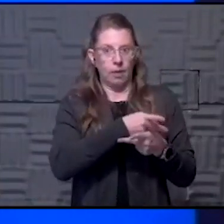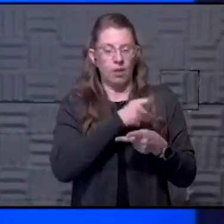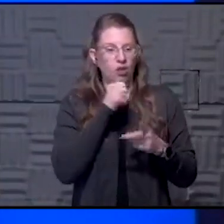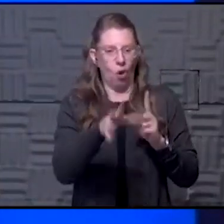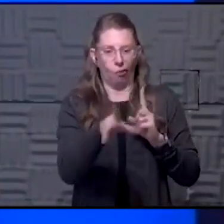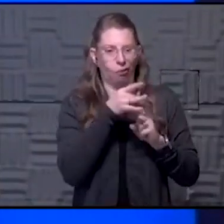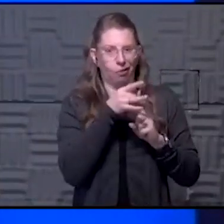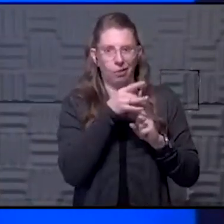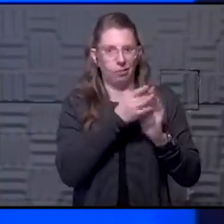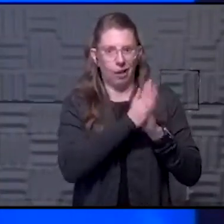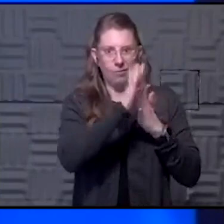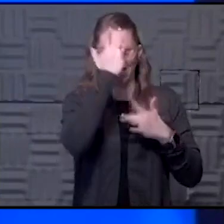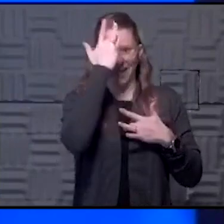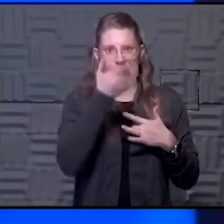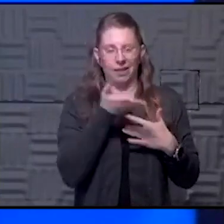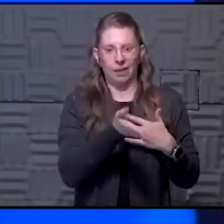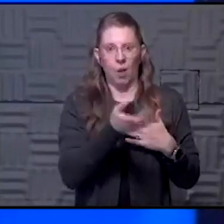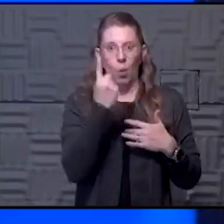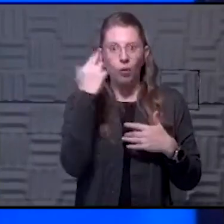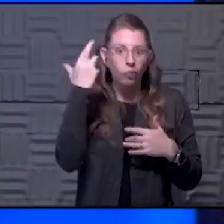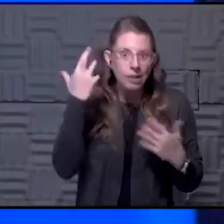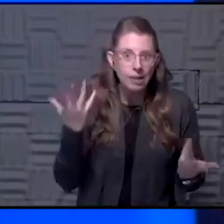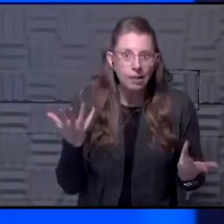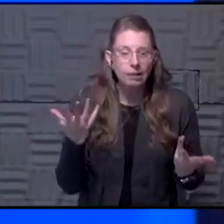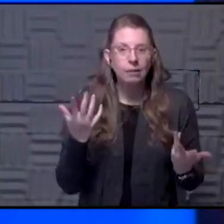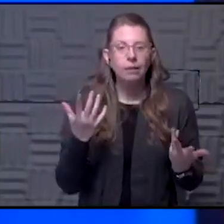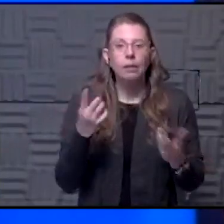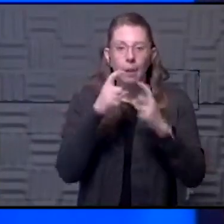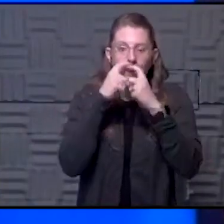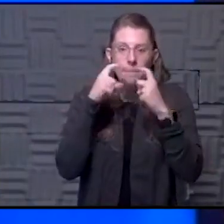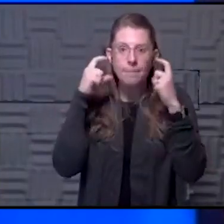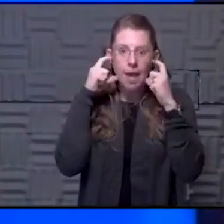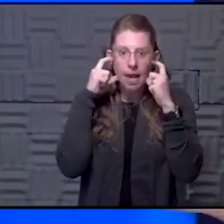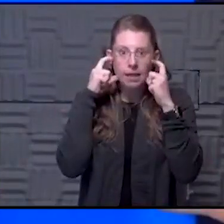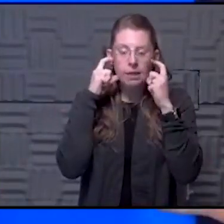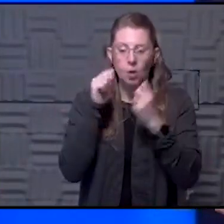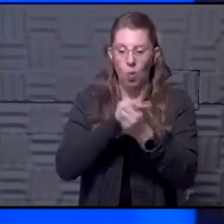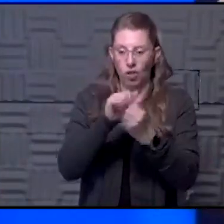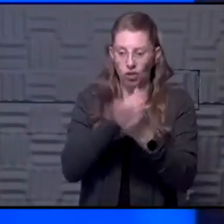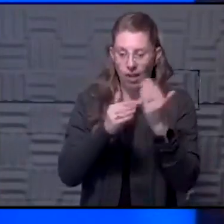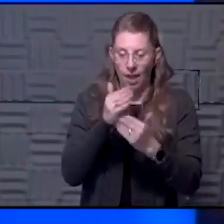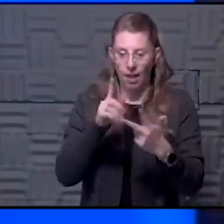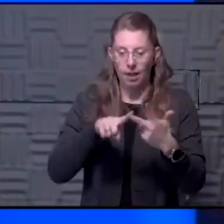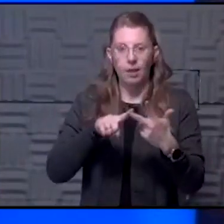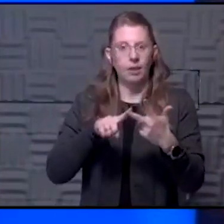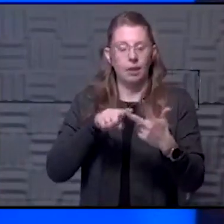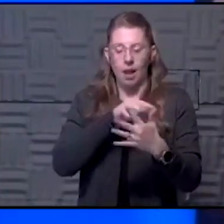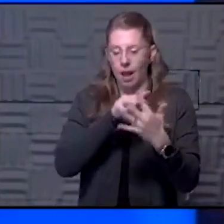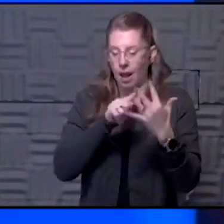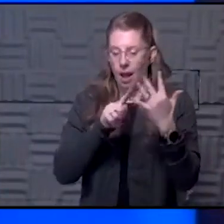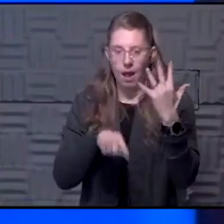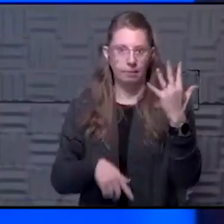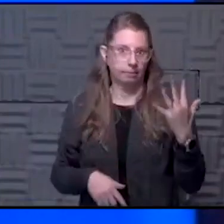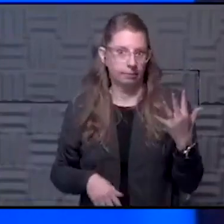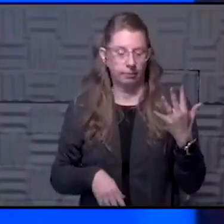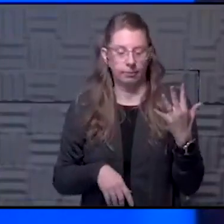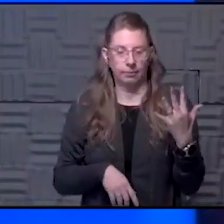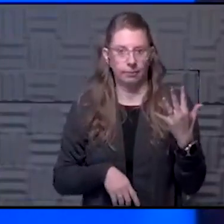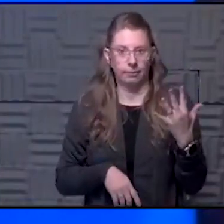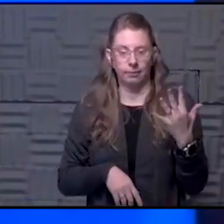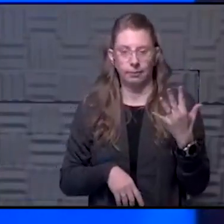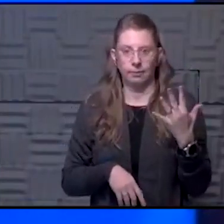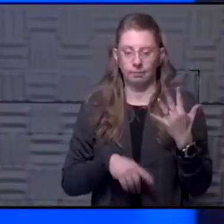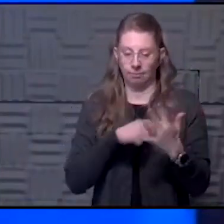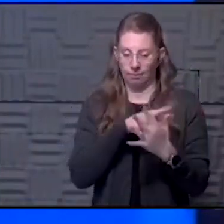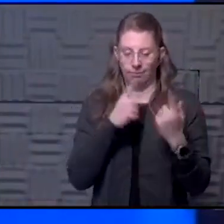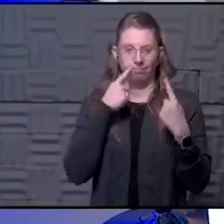get COVID there. There's only one reason, Hawkeye. Masking, washing your hands, all those things, they